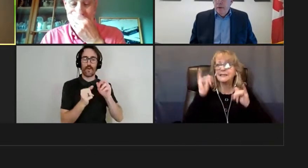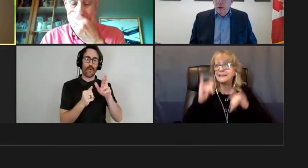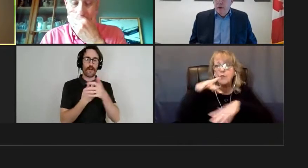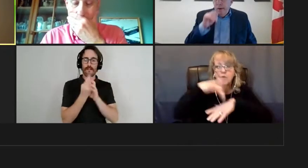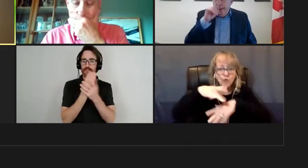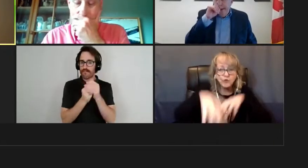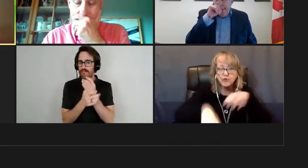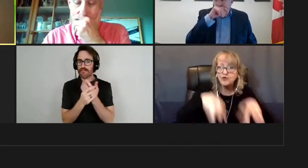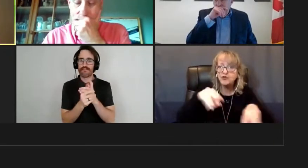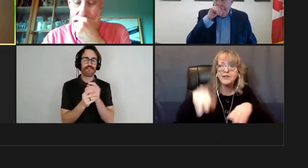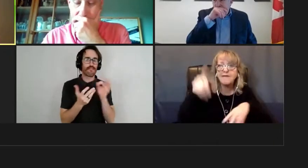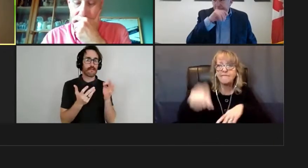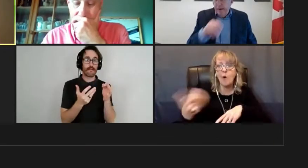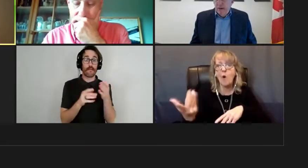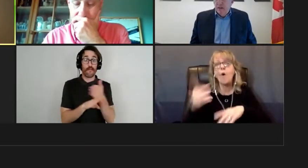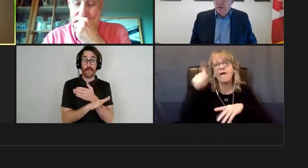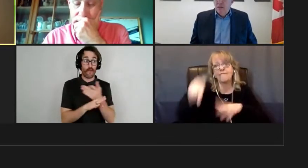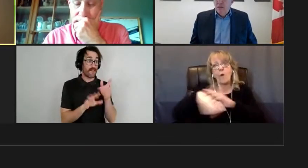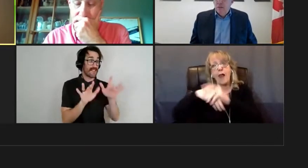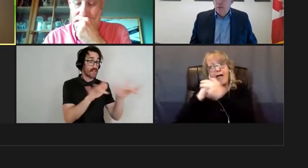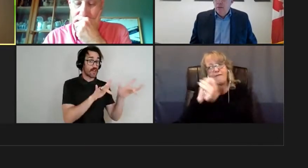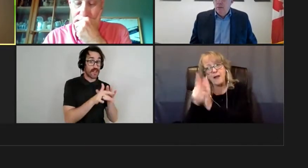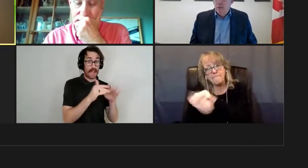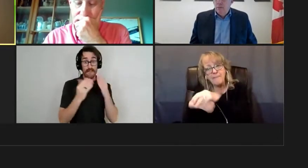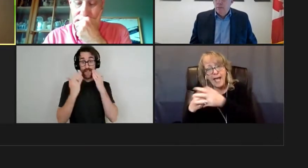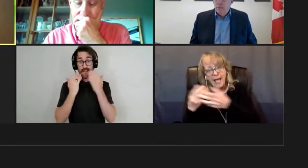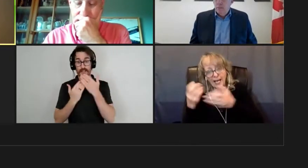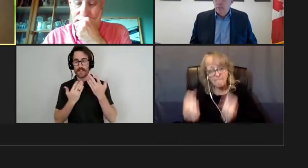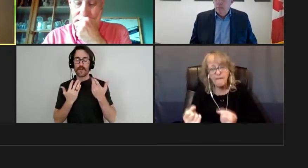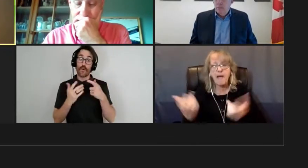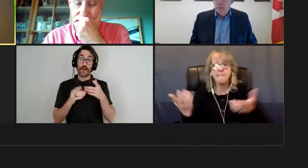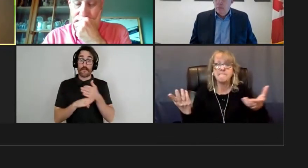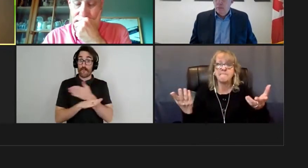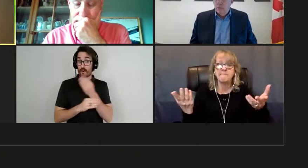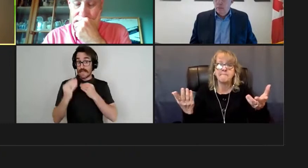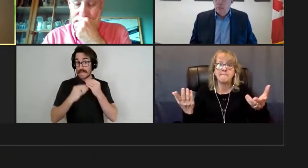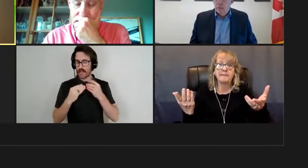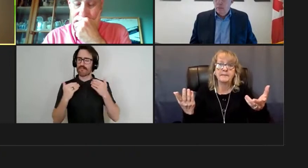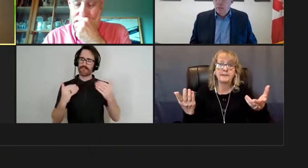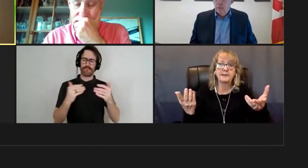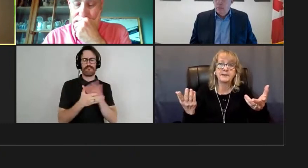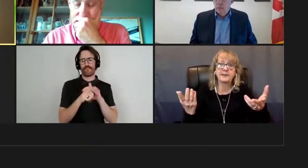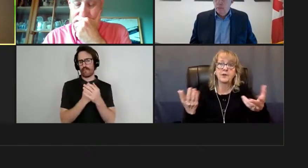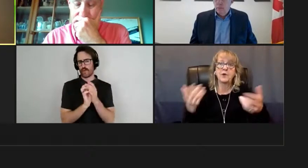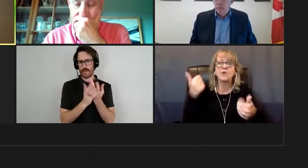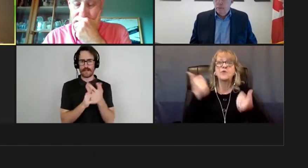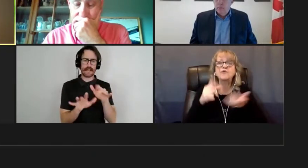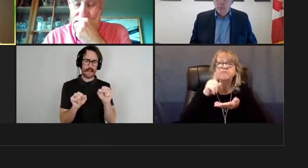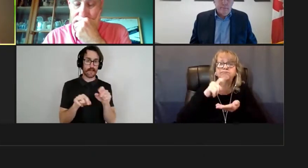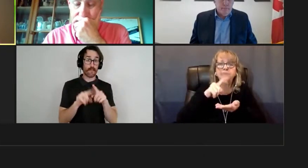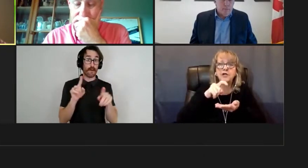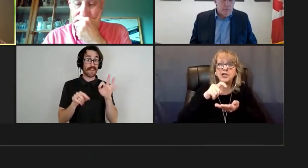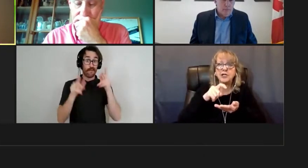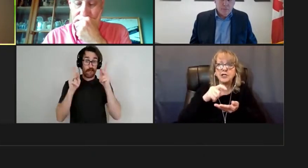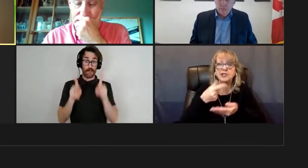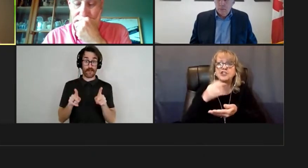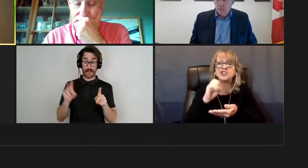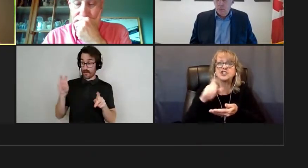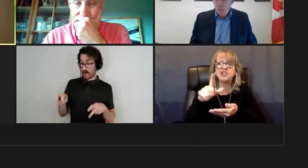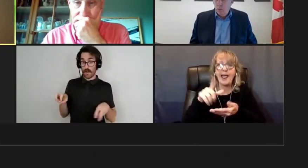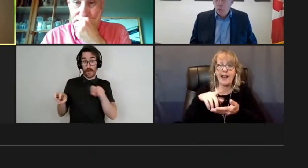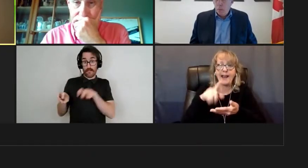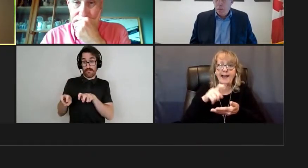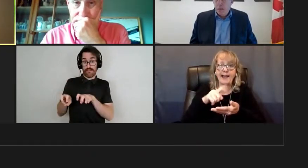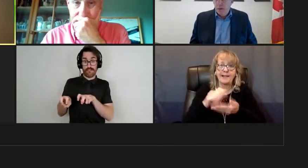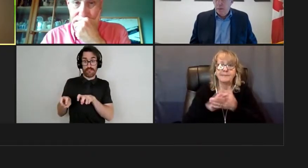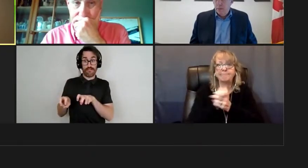before you were going to touch your face or eat, you know, there is that, but quite frankly, it's, if the person sitting beside you on the park bench isn't a